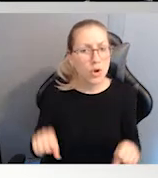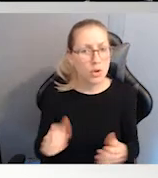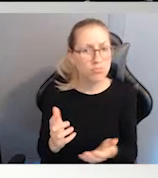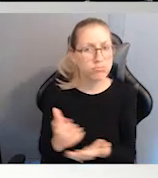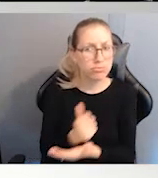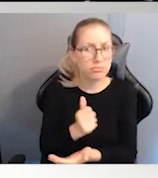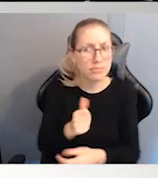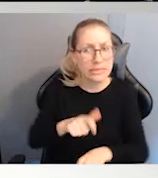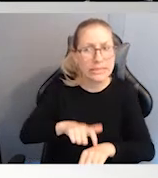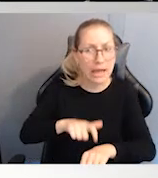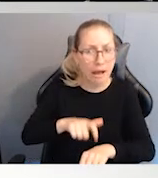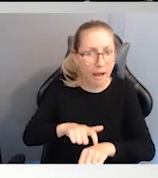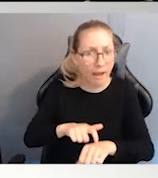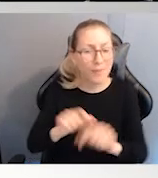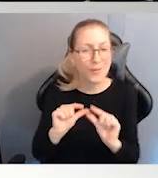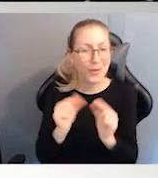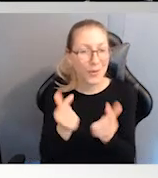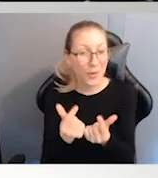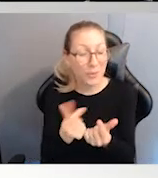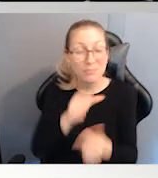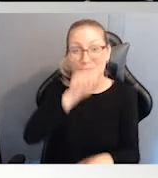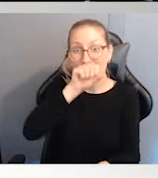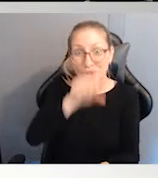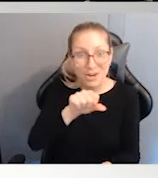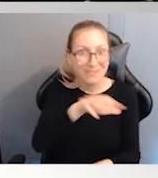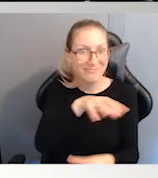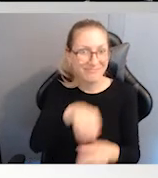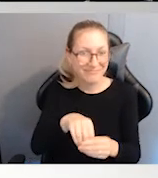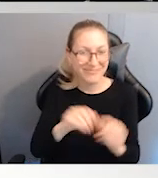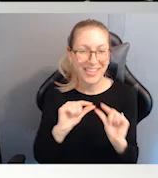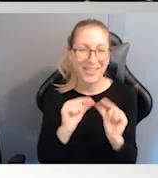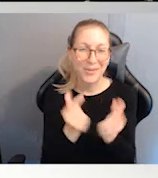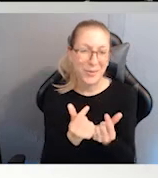just really love being in this group with everyone.